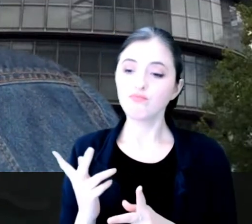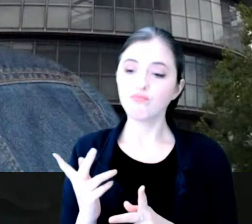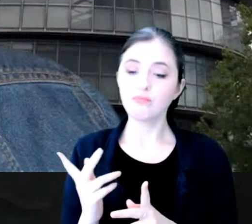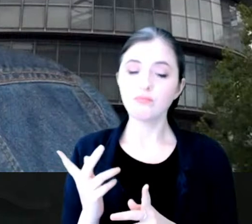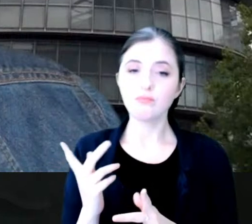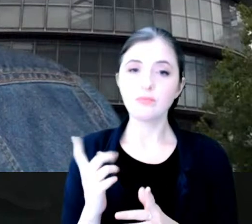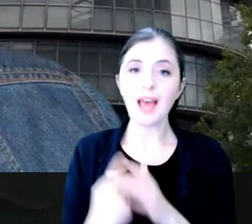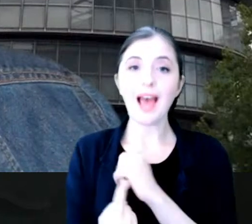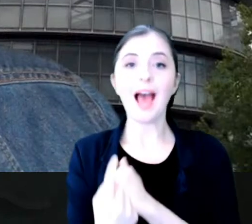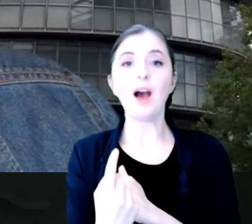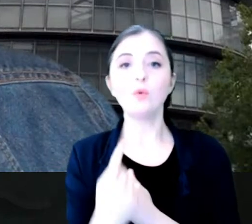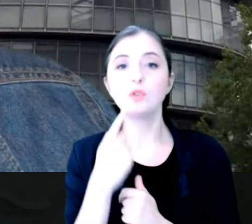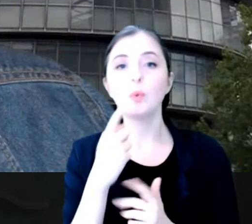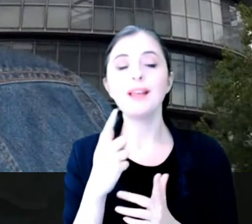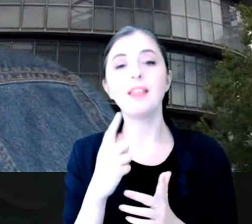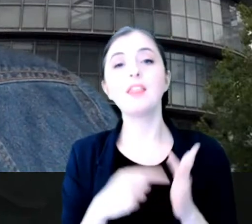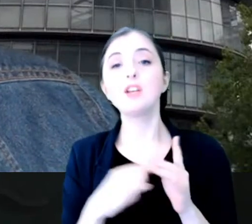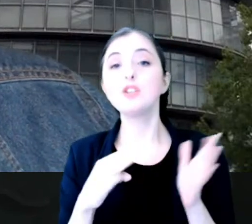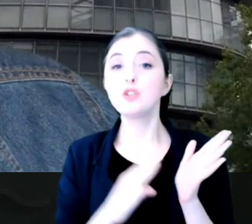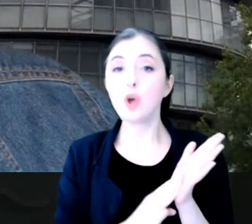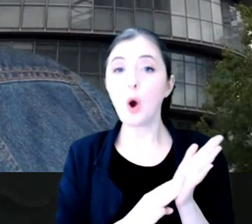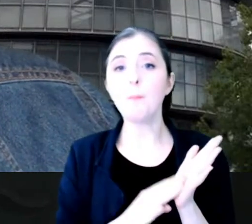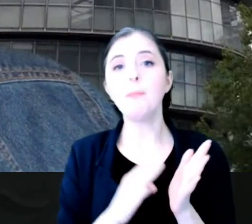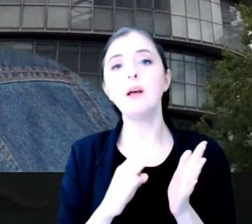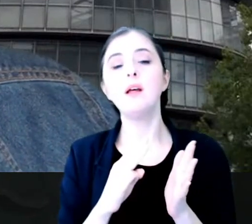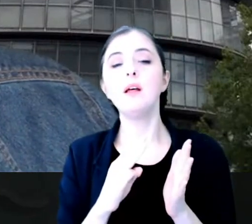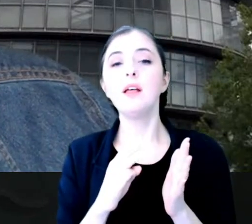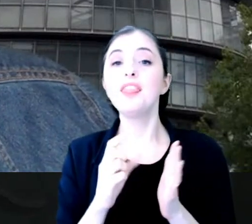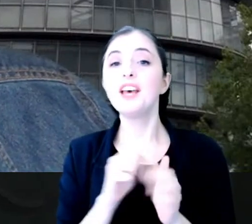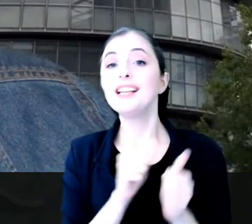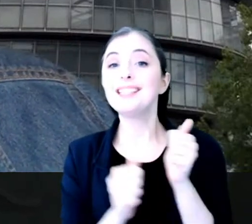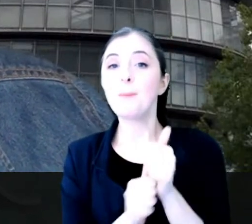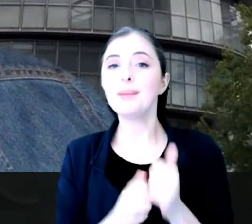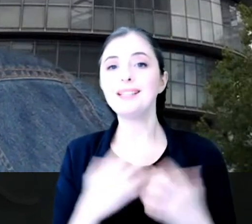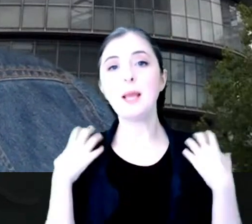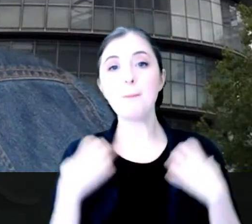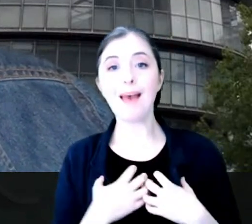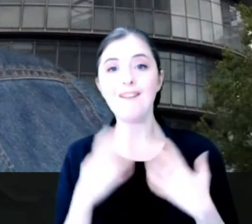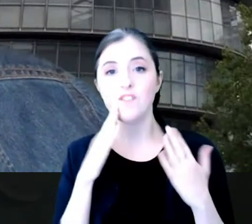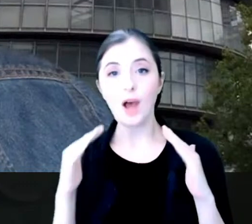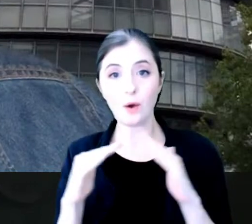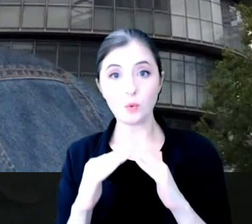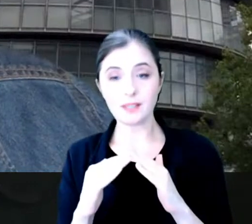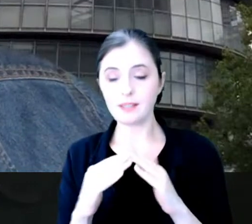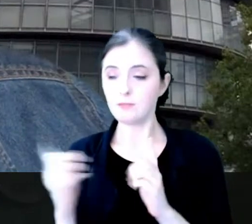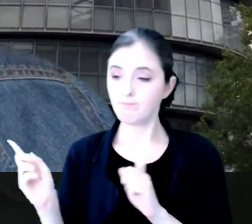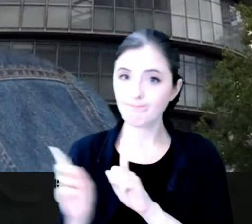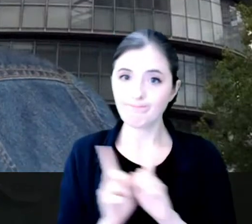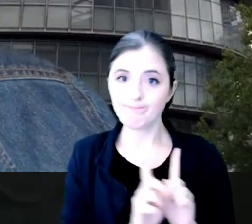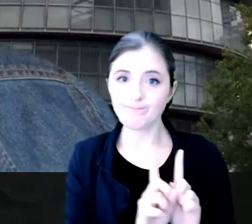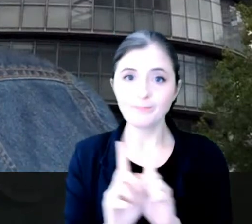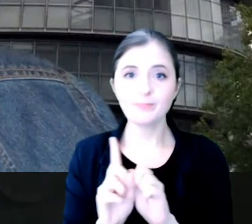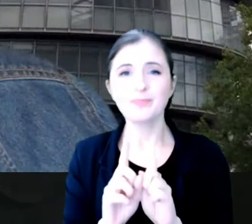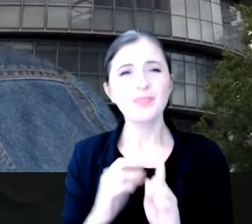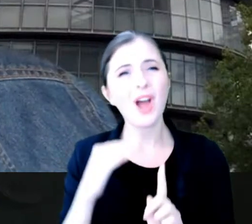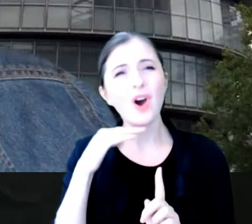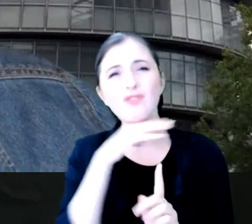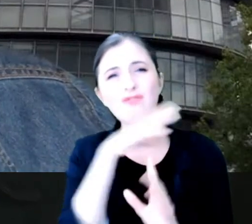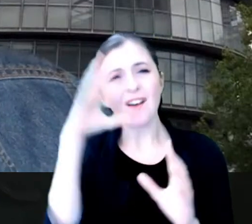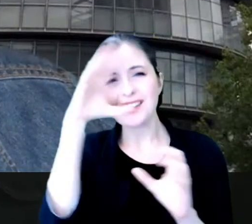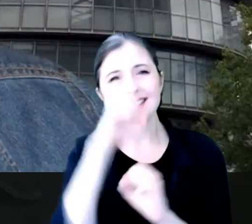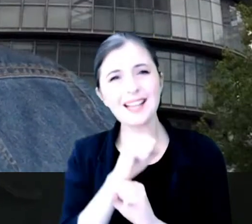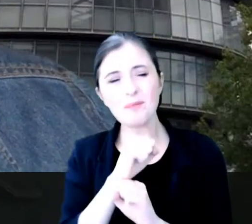the Deputy Mayor for Housing. And, you know, the word rough sleeping doesn't come to mind when you see